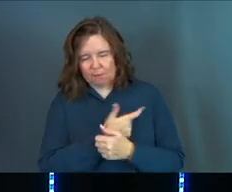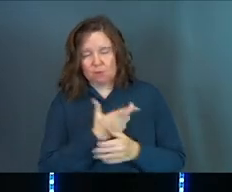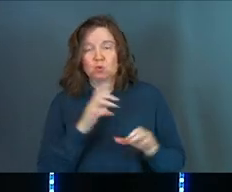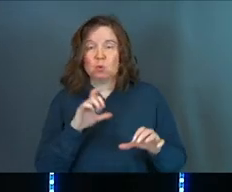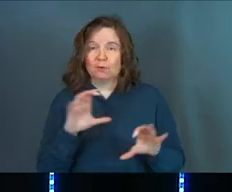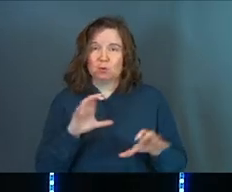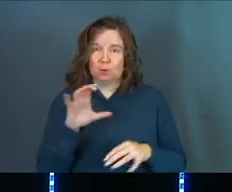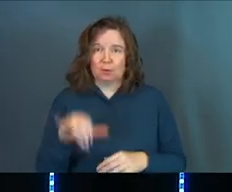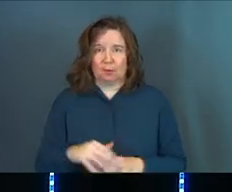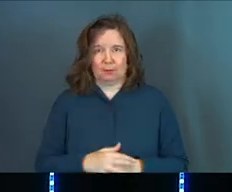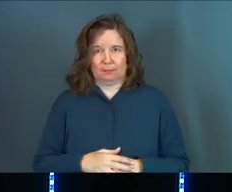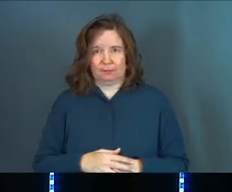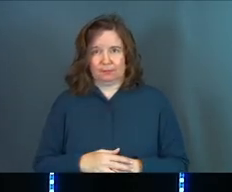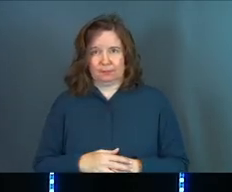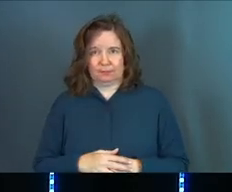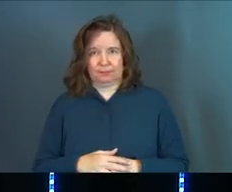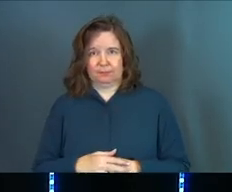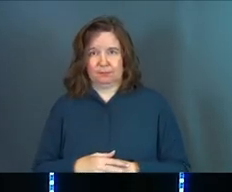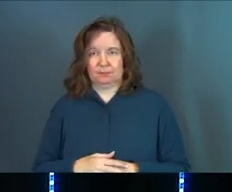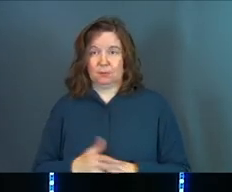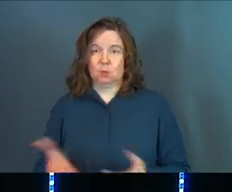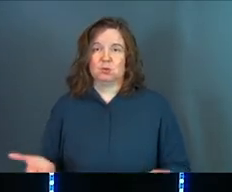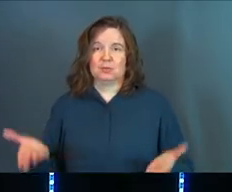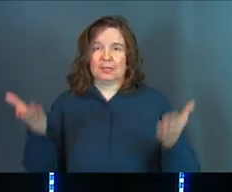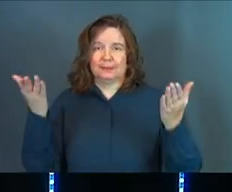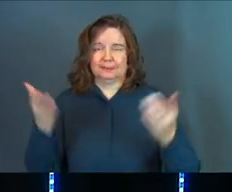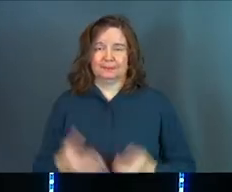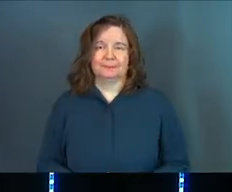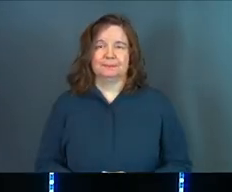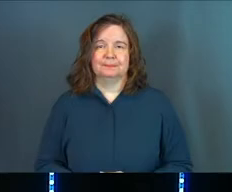to do that. Would you guys stand?